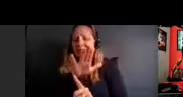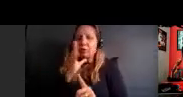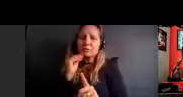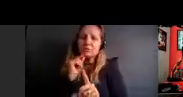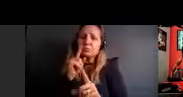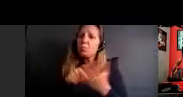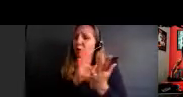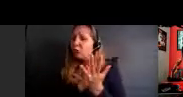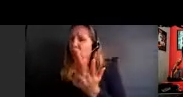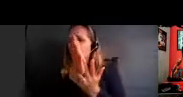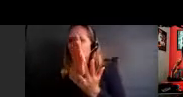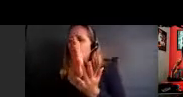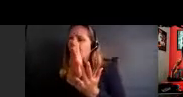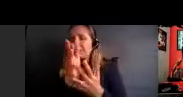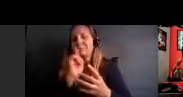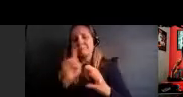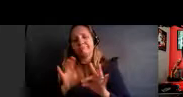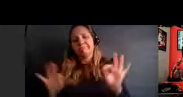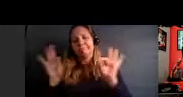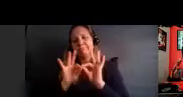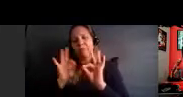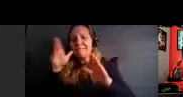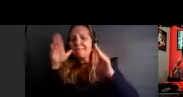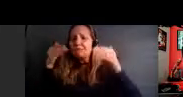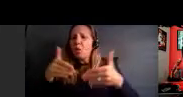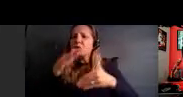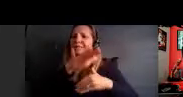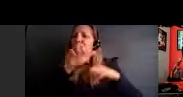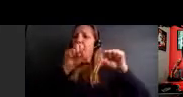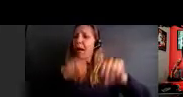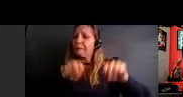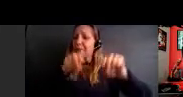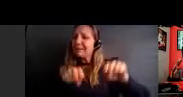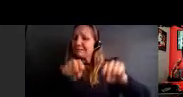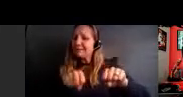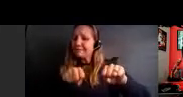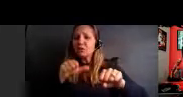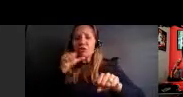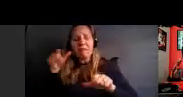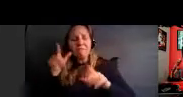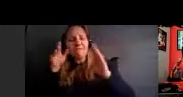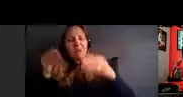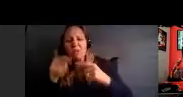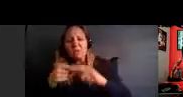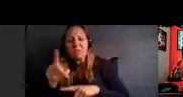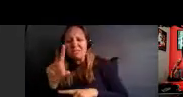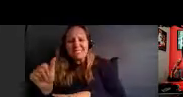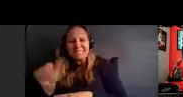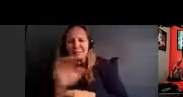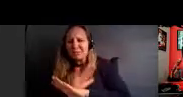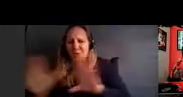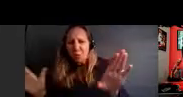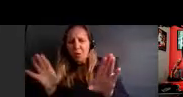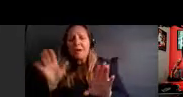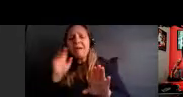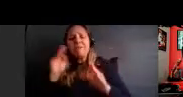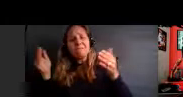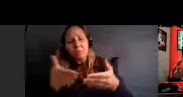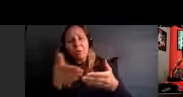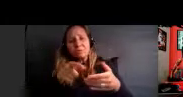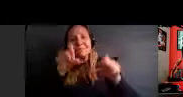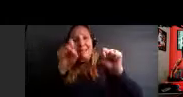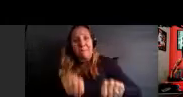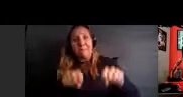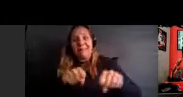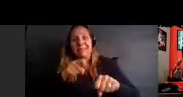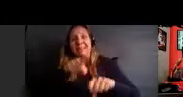changes the focus to their abilities. Rather than focusing on what you can see or their disability, focus on what the person is capable of and what they're able